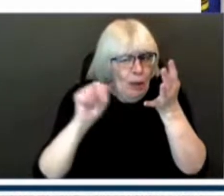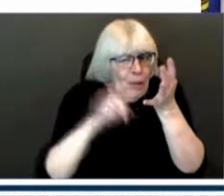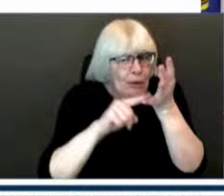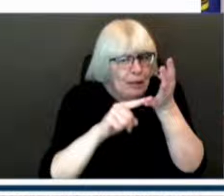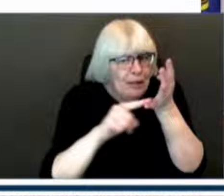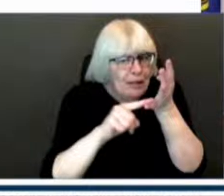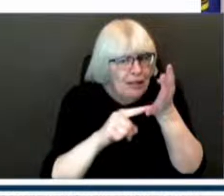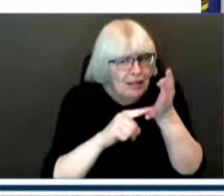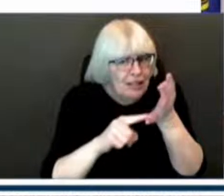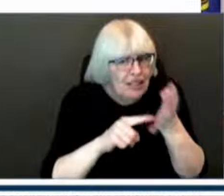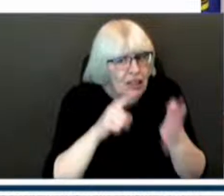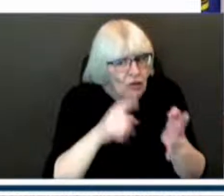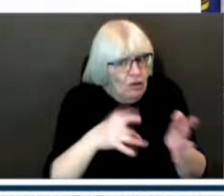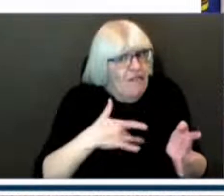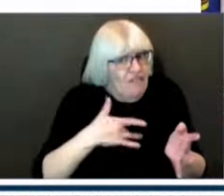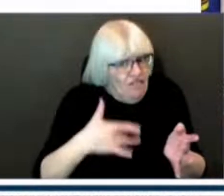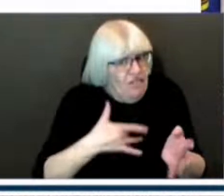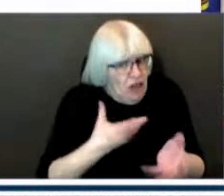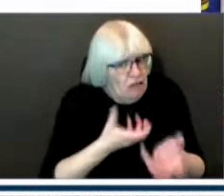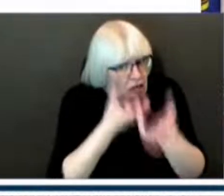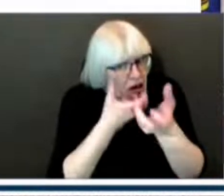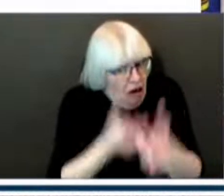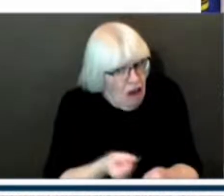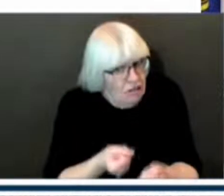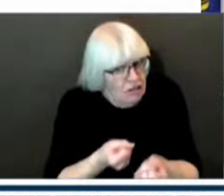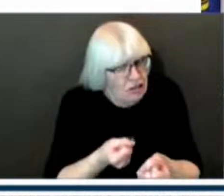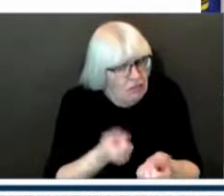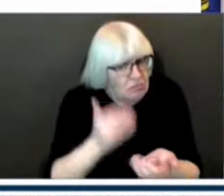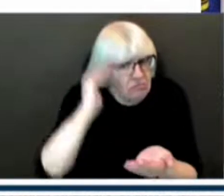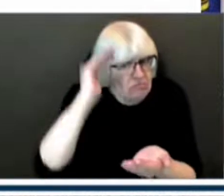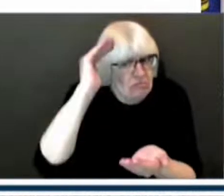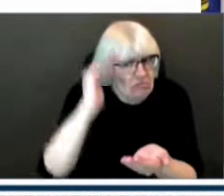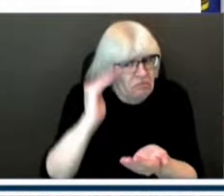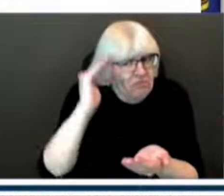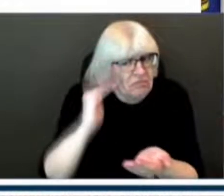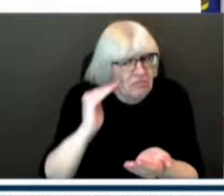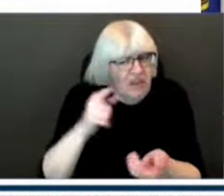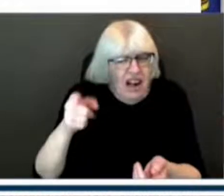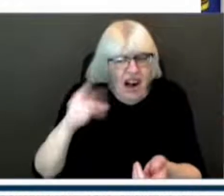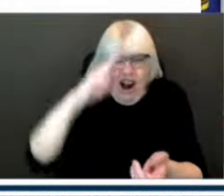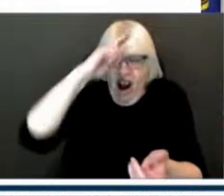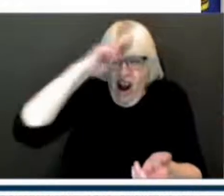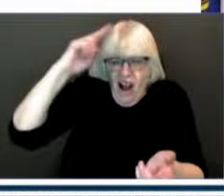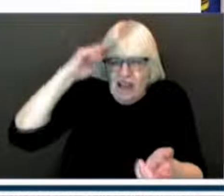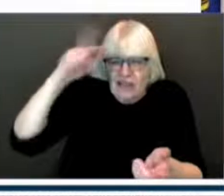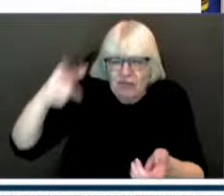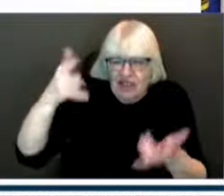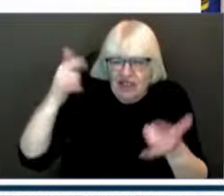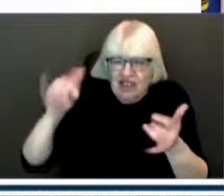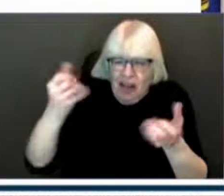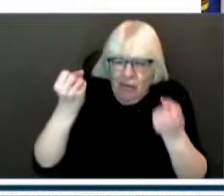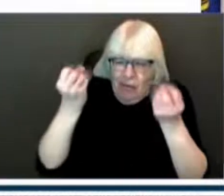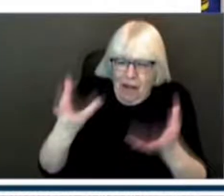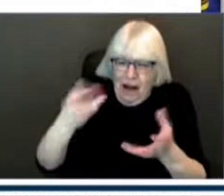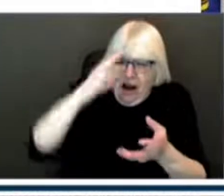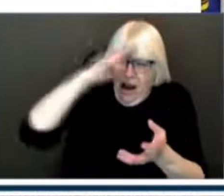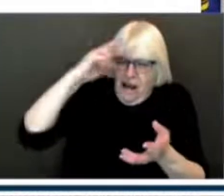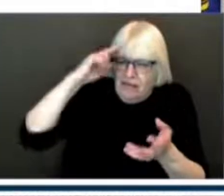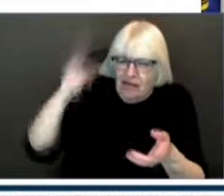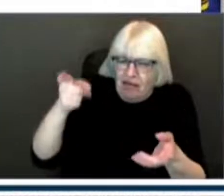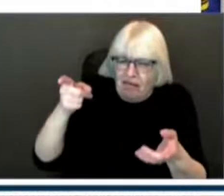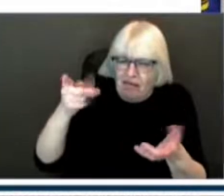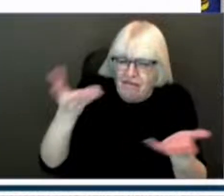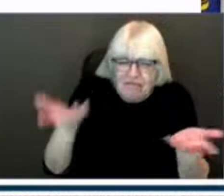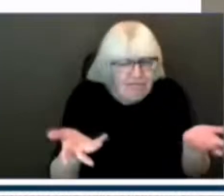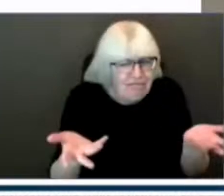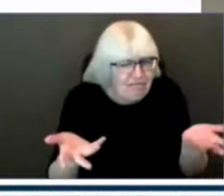this phased approach, but how can we be doing that when hospitalization numbers in total are still essentially flatlined? So that's